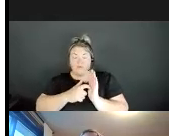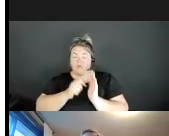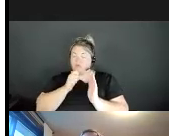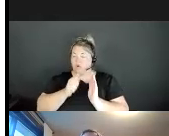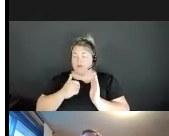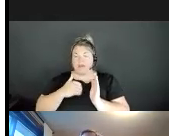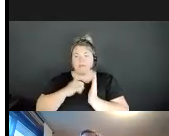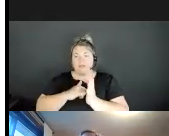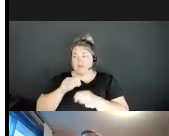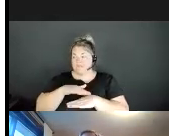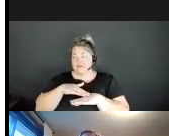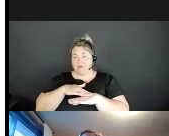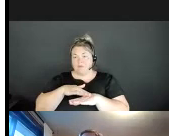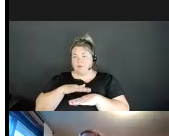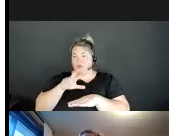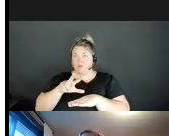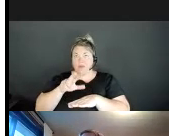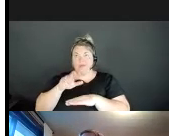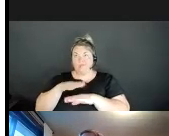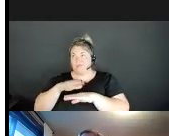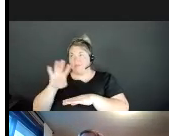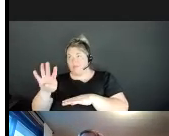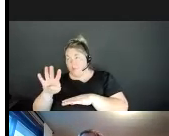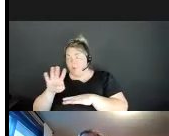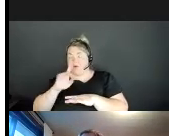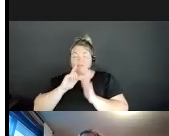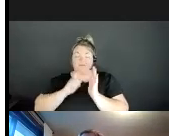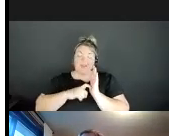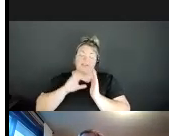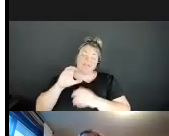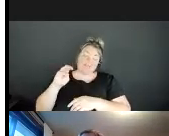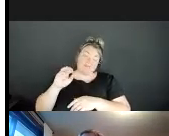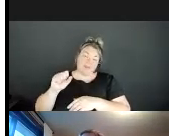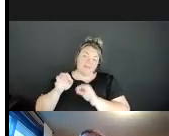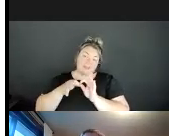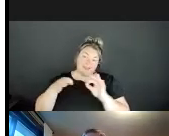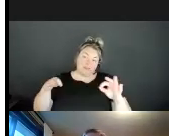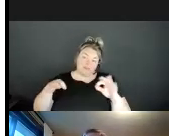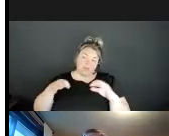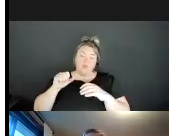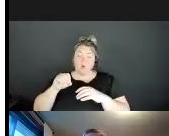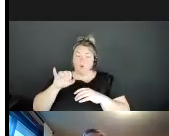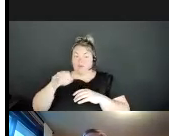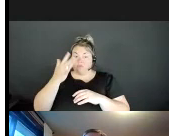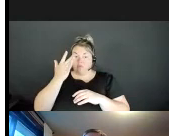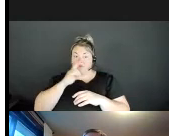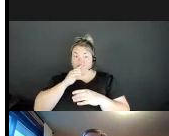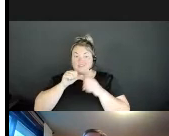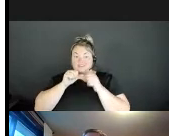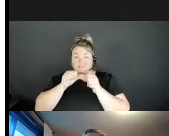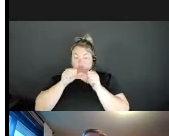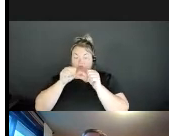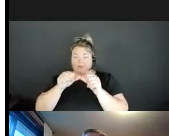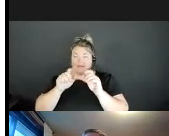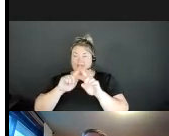have that minimum of 3, minimum of 4 that is found in that CMS language. So that's why there's continuing to be a